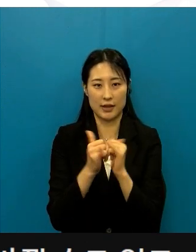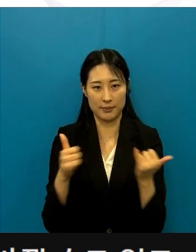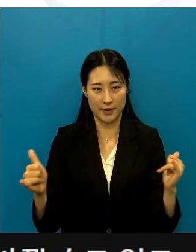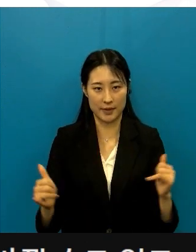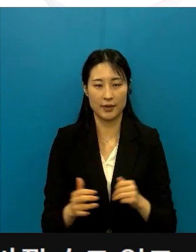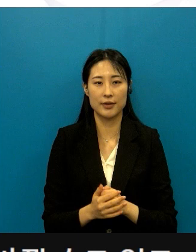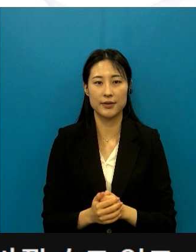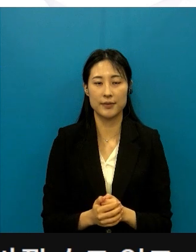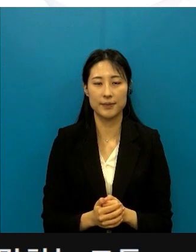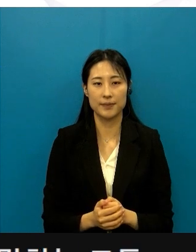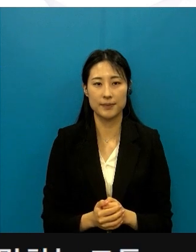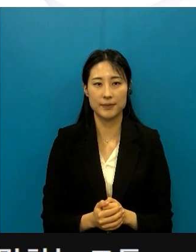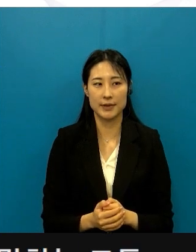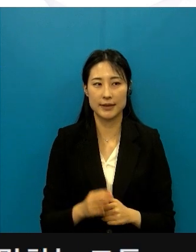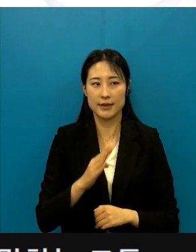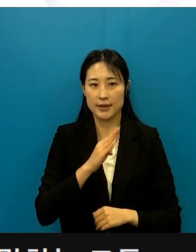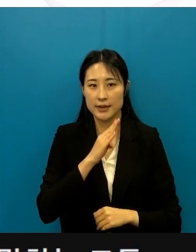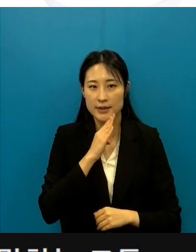crying for help,